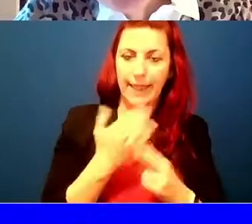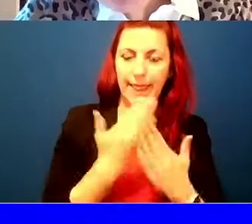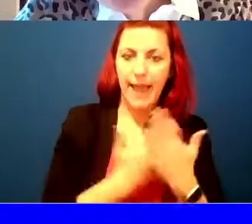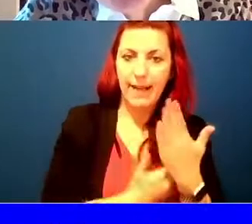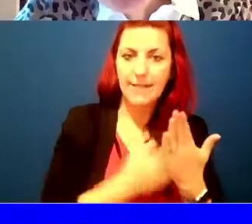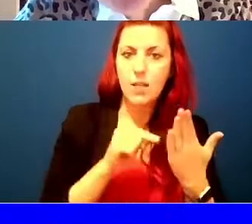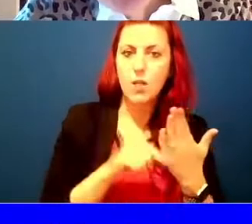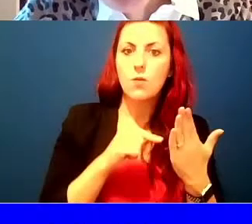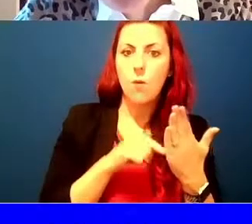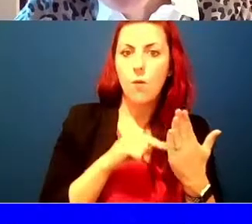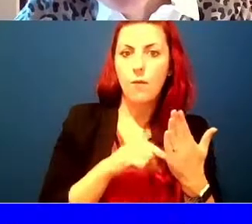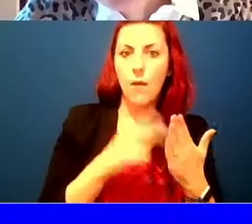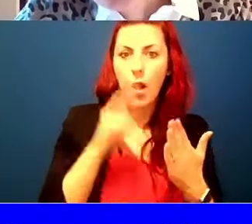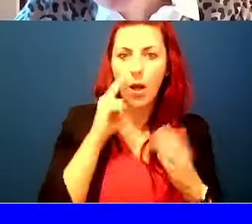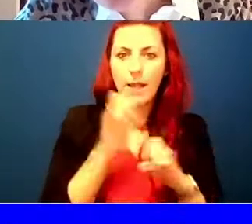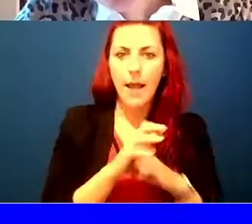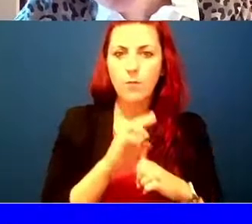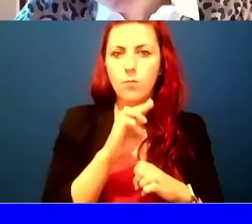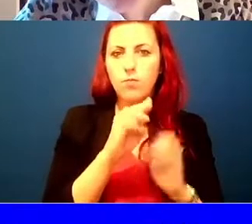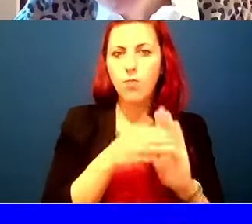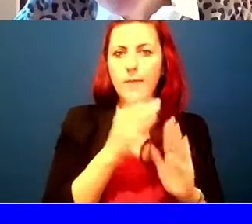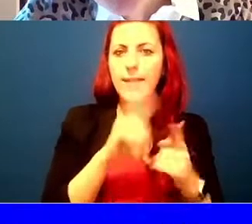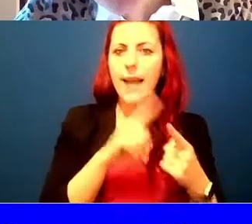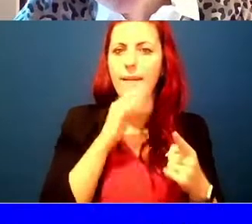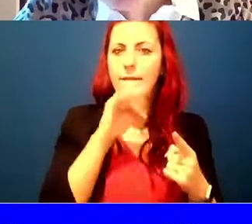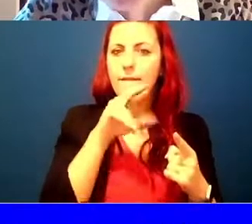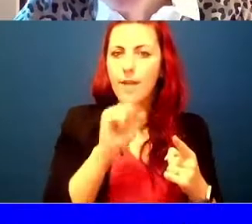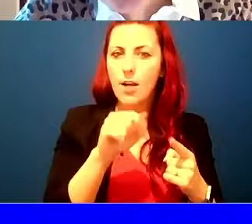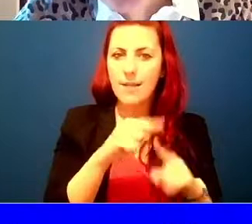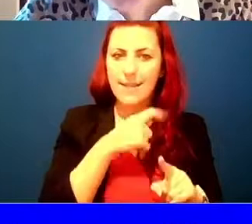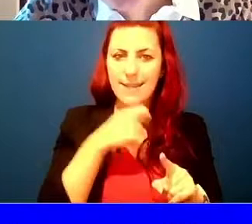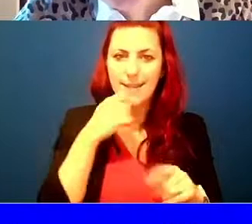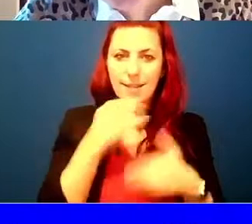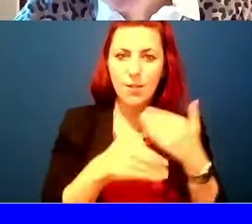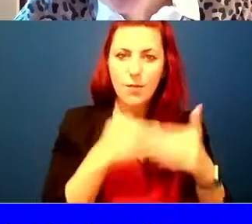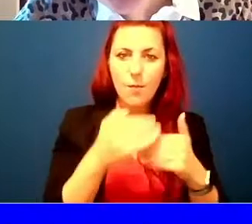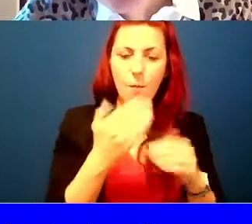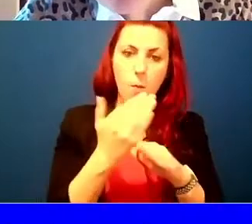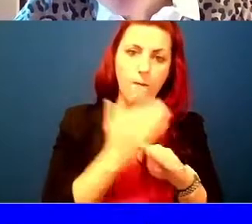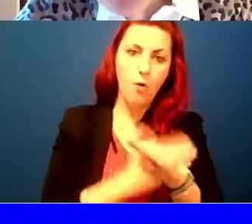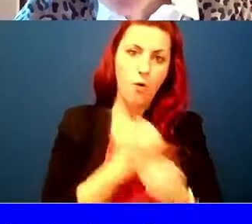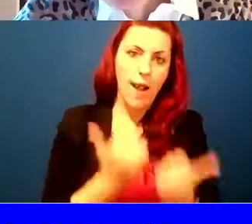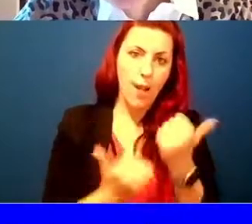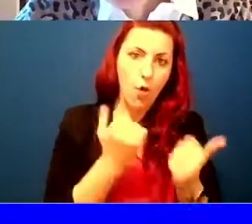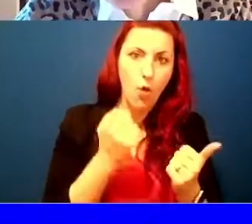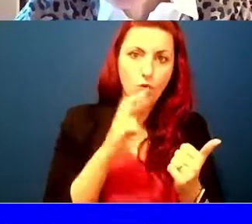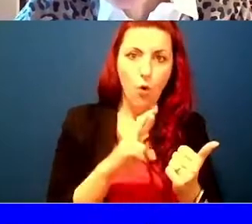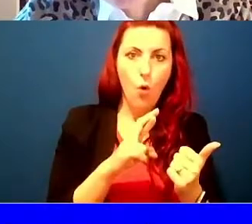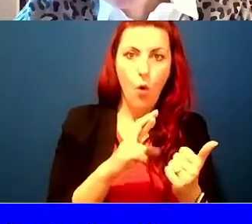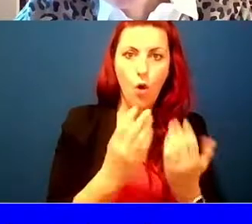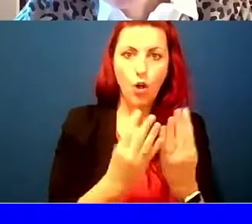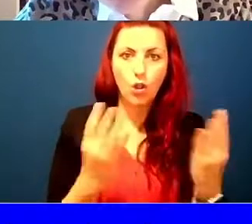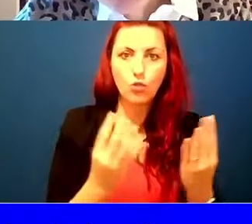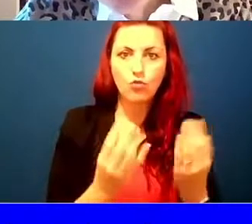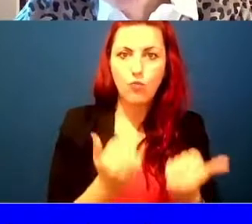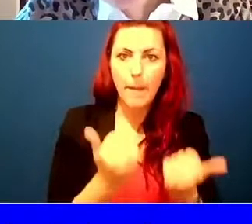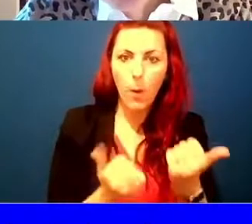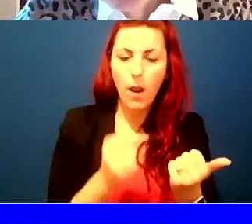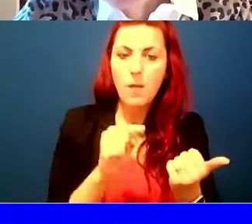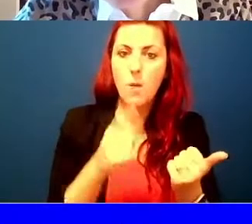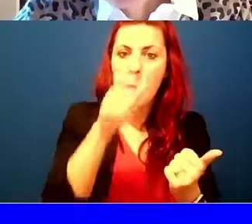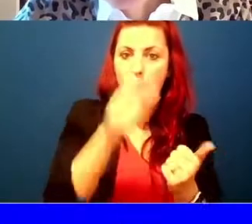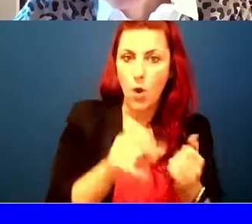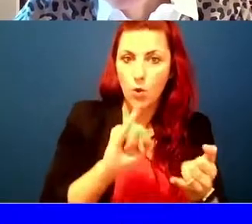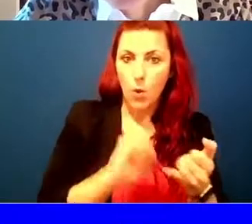look at property affairs and the last one there, it includes the conduct of proceedings before any court or tribunal. So that somebody who benefits